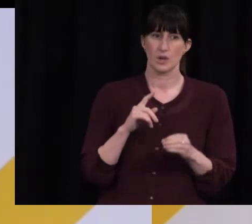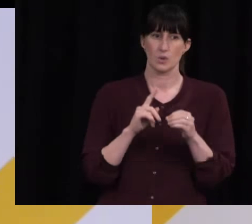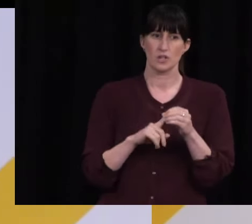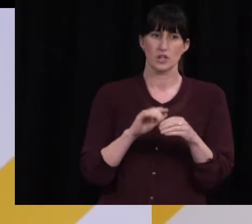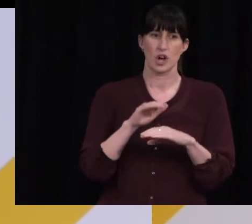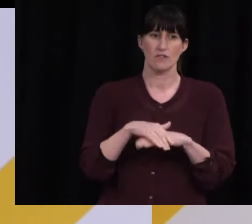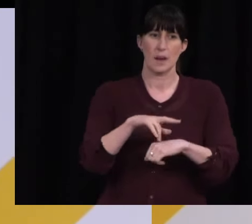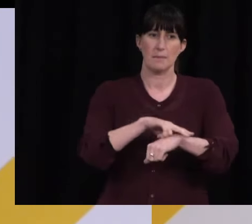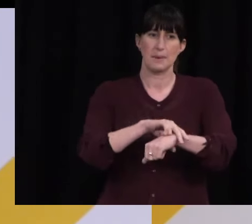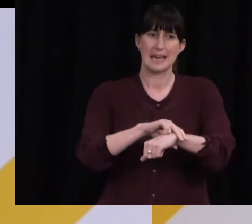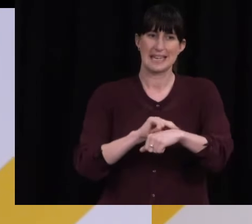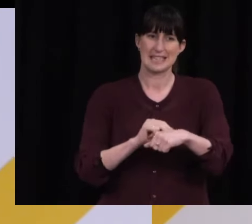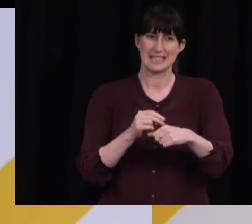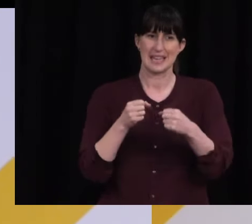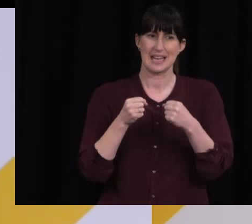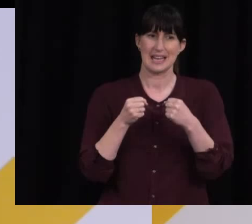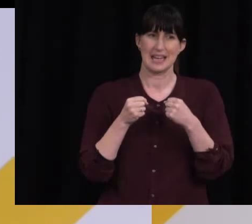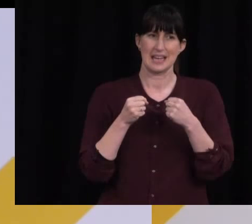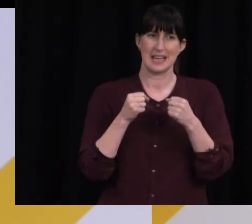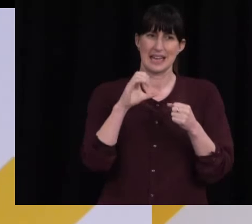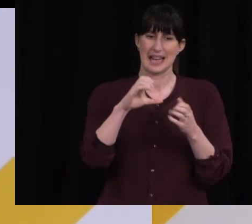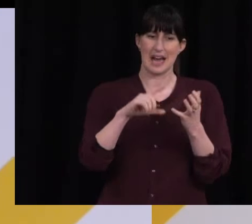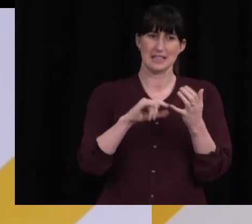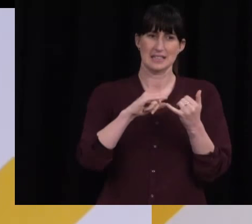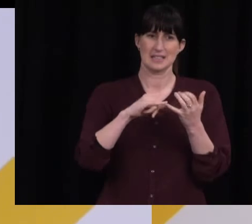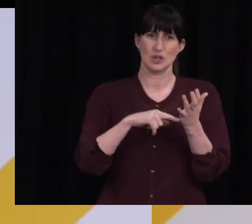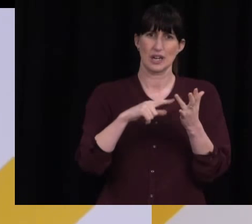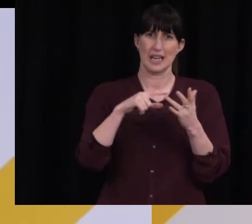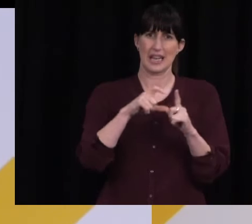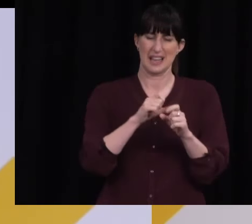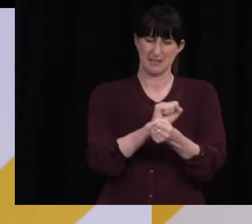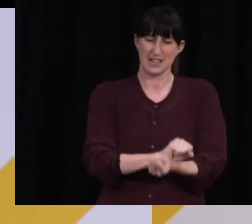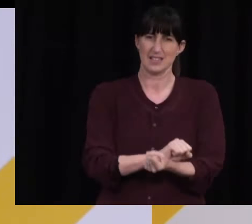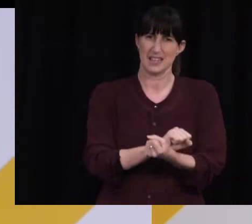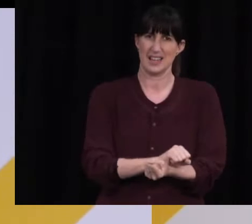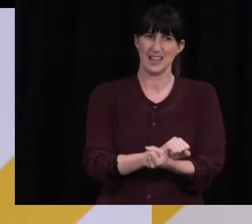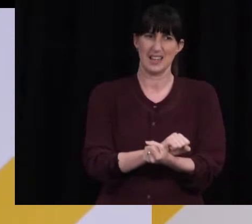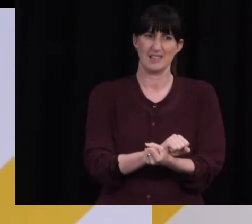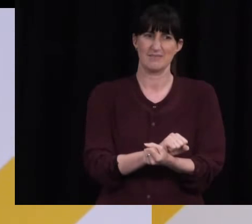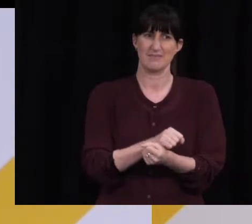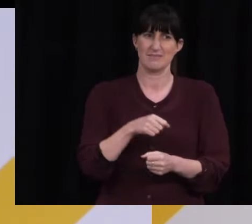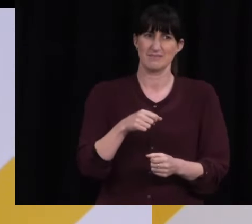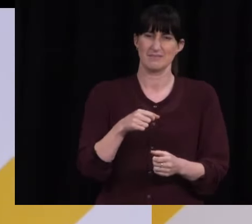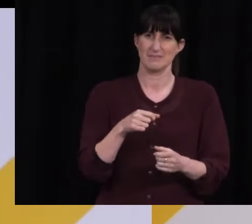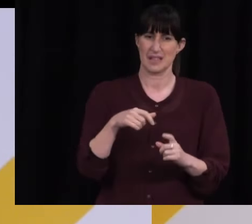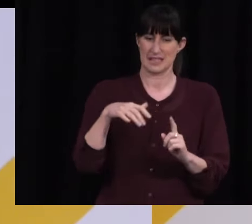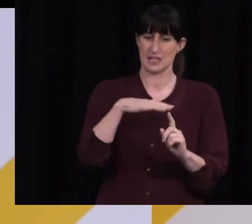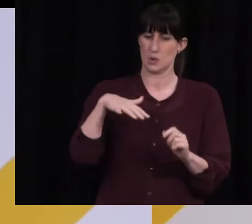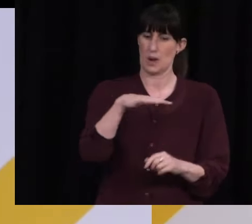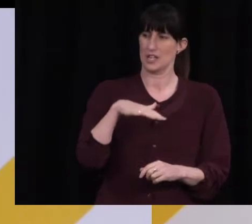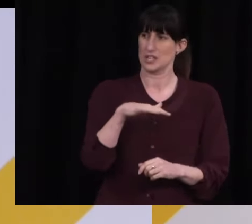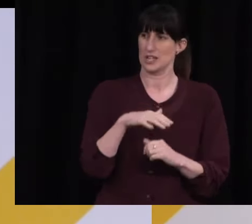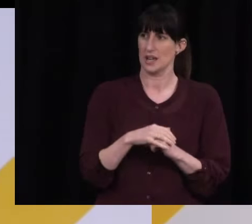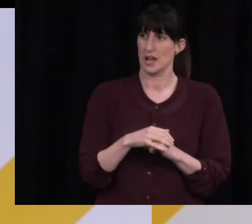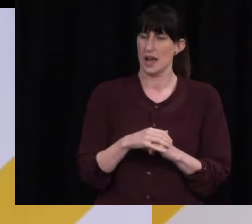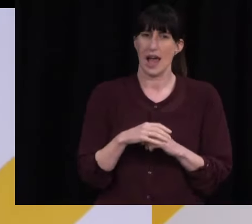stamp out chains of transmission among marginalised groups? Yeah, and look, I've seen the comments of Professor Baker